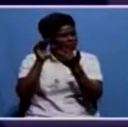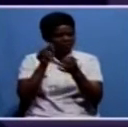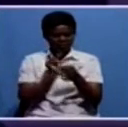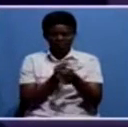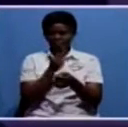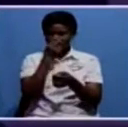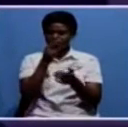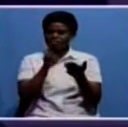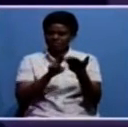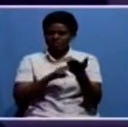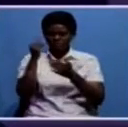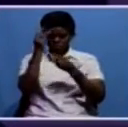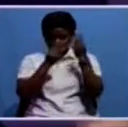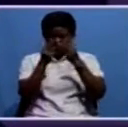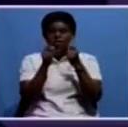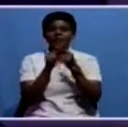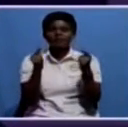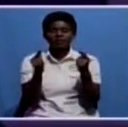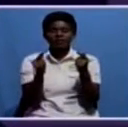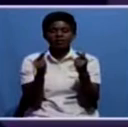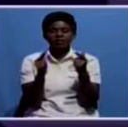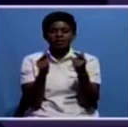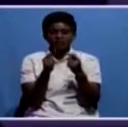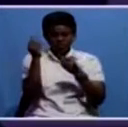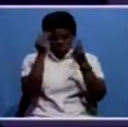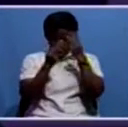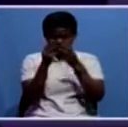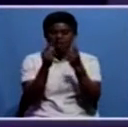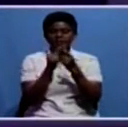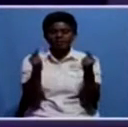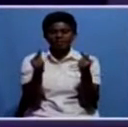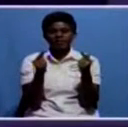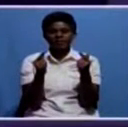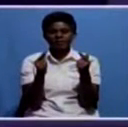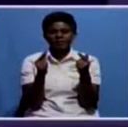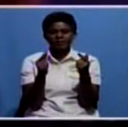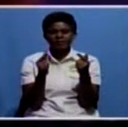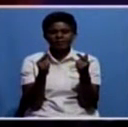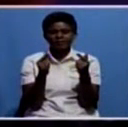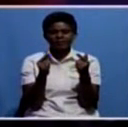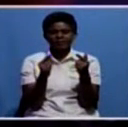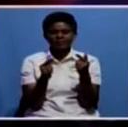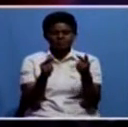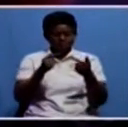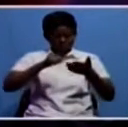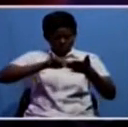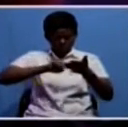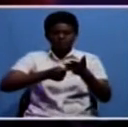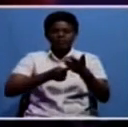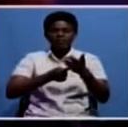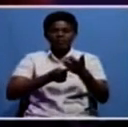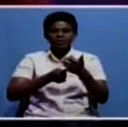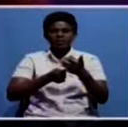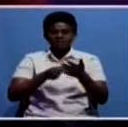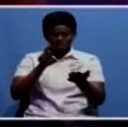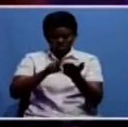report, we are concerned, but we are acting on it. And government... You're missing the point. The report is not